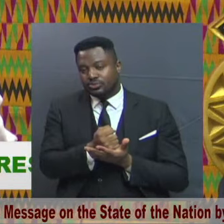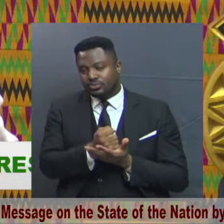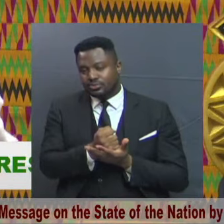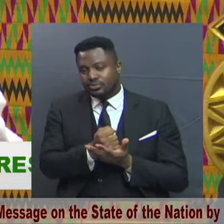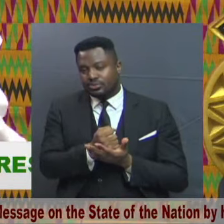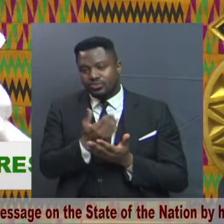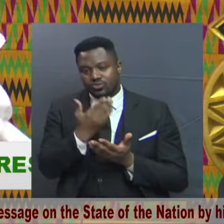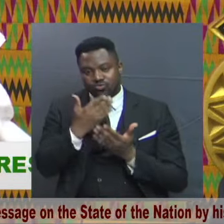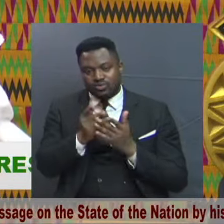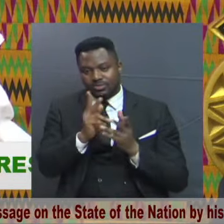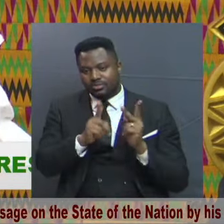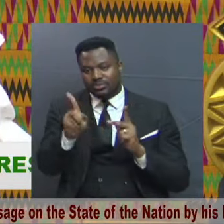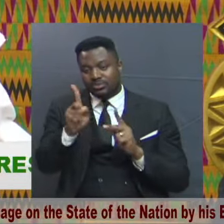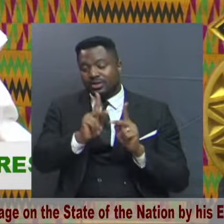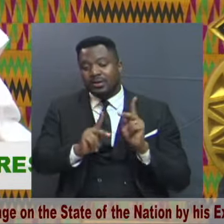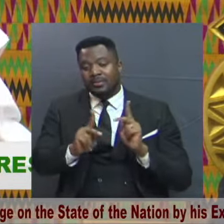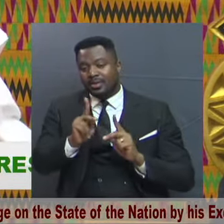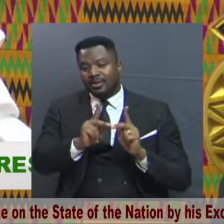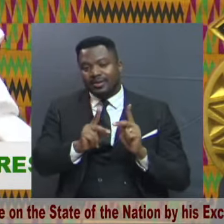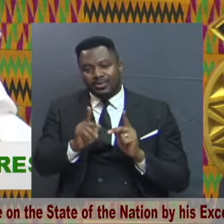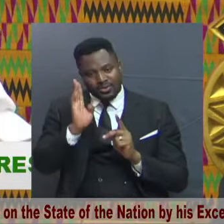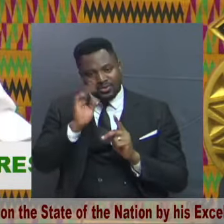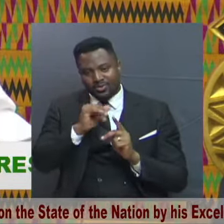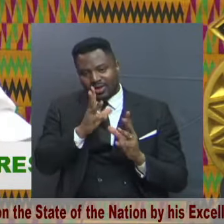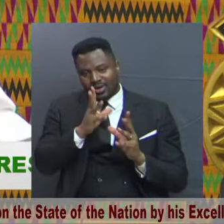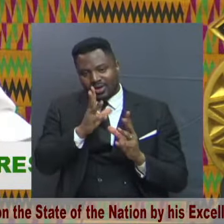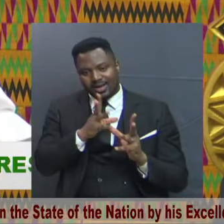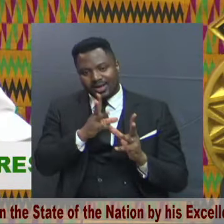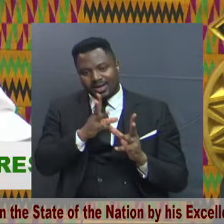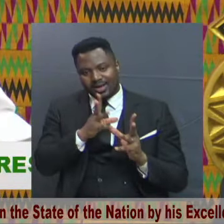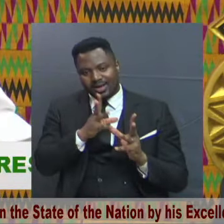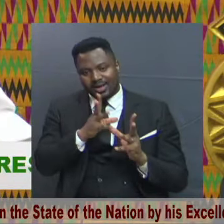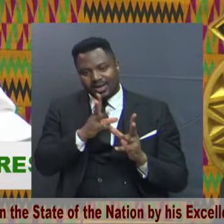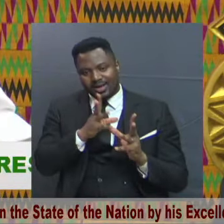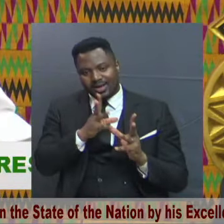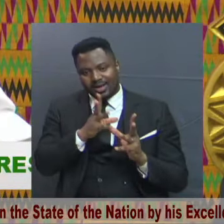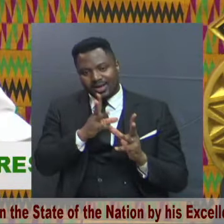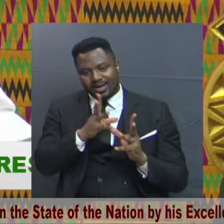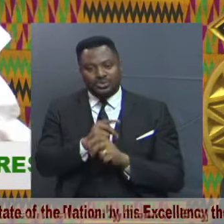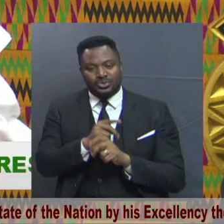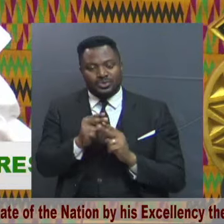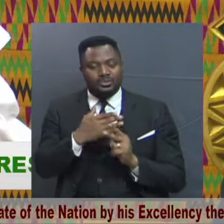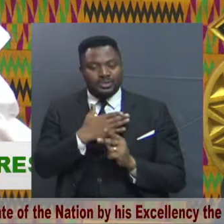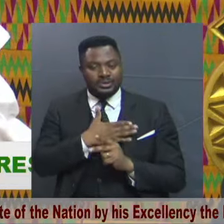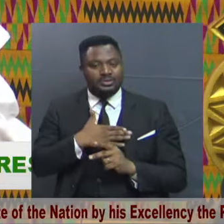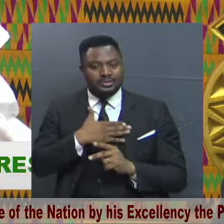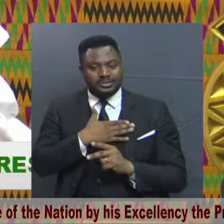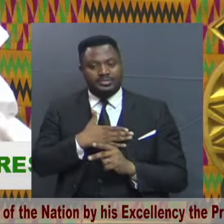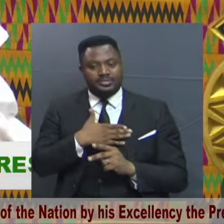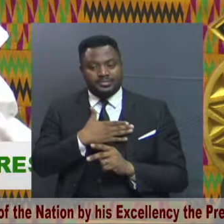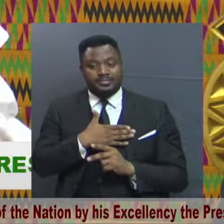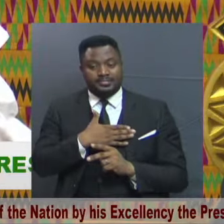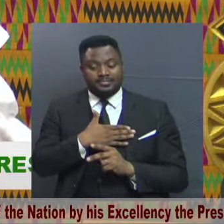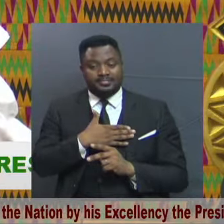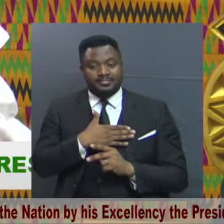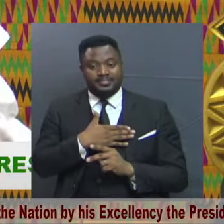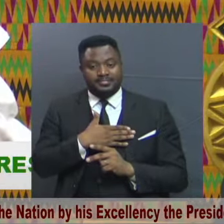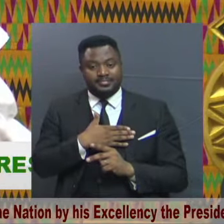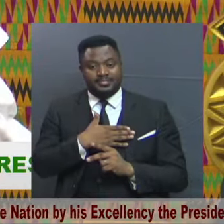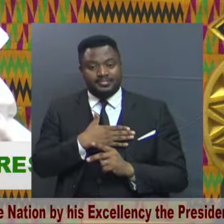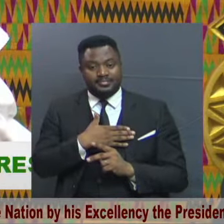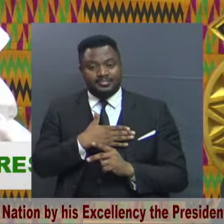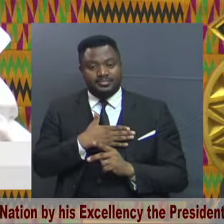the good people of your constituency will not accept you again so please